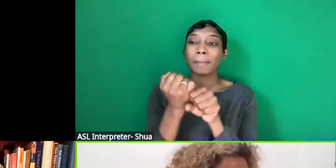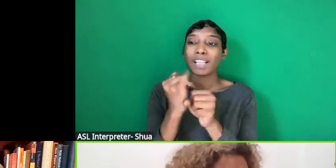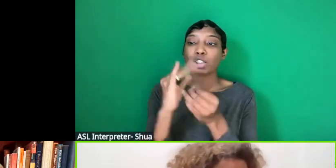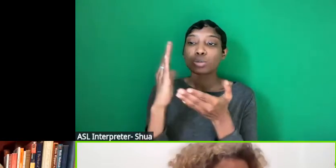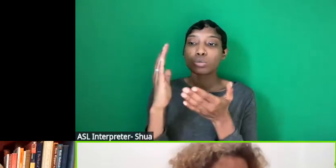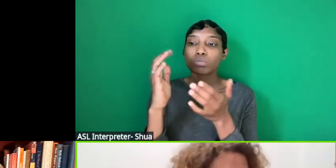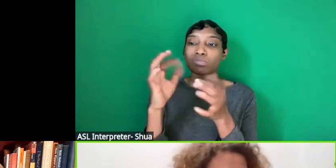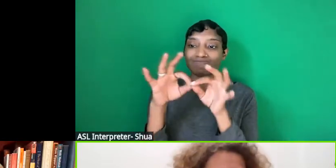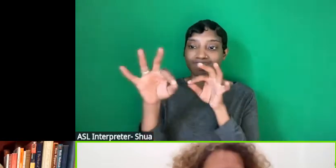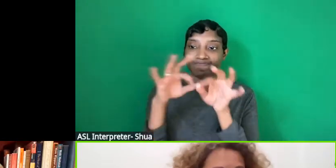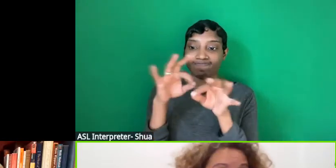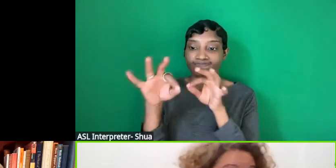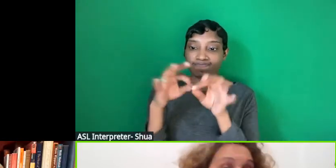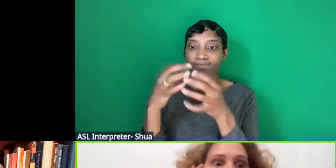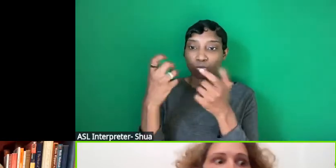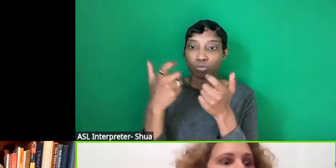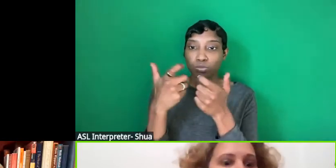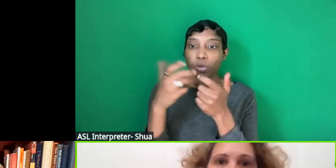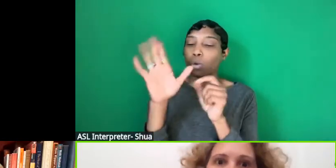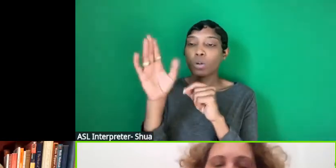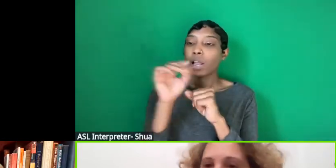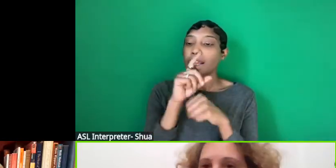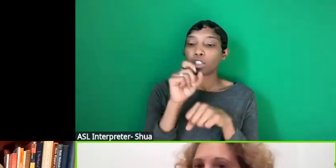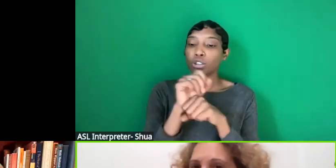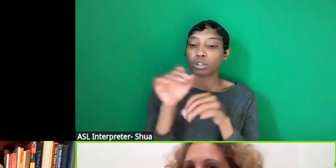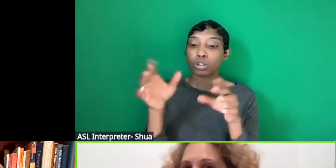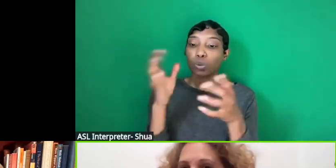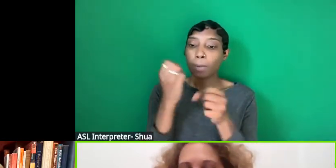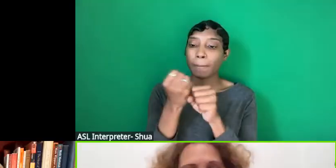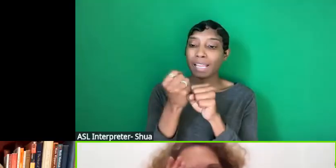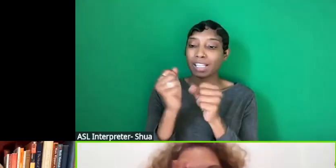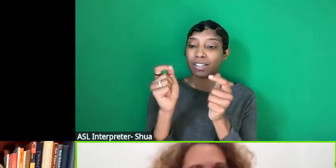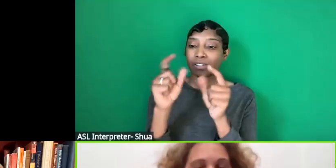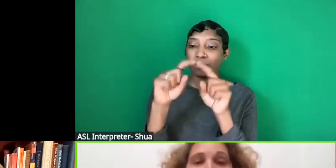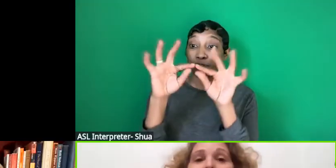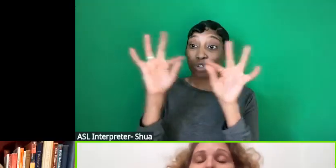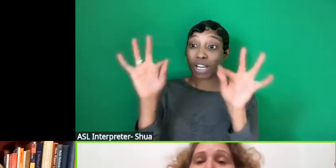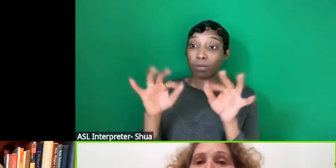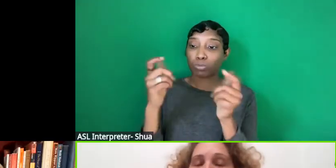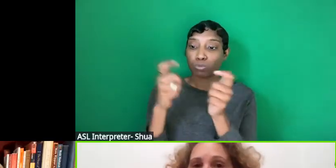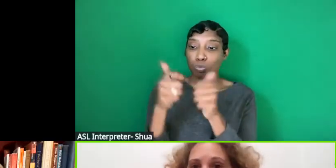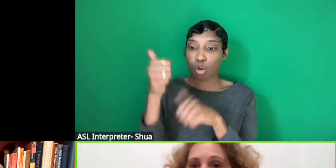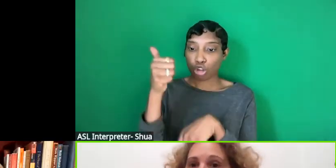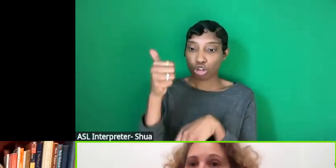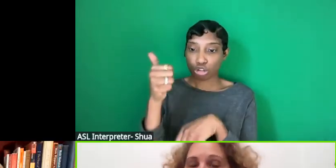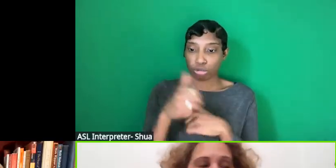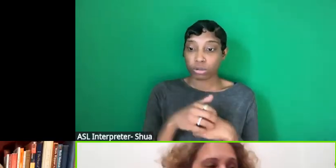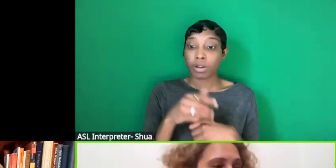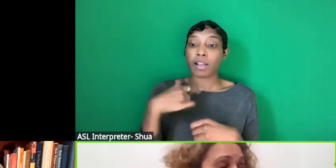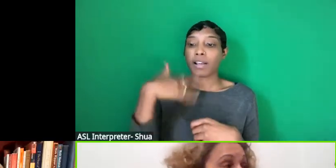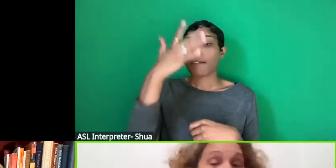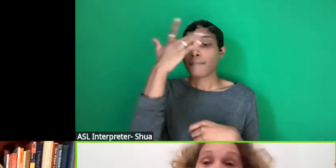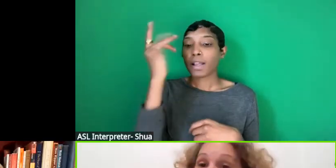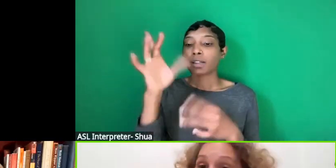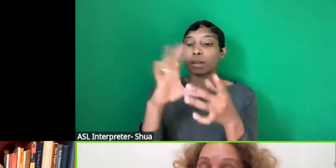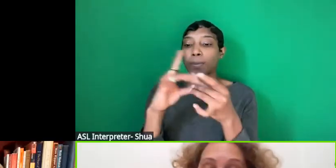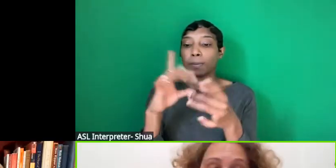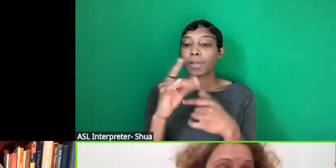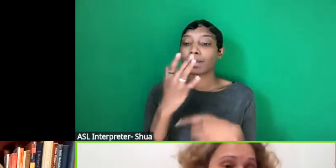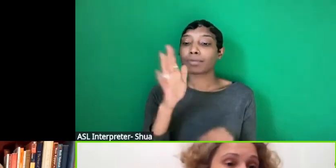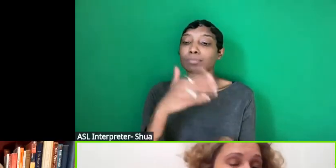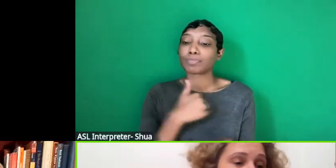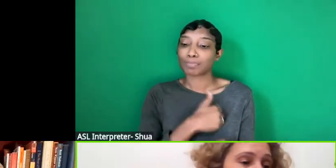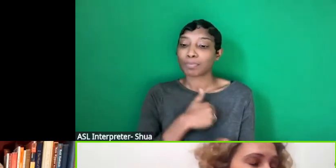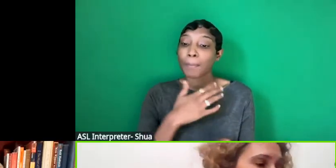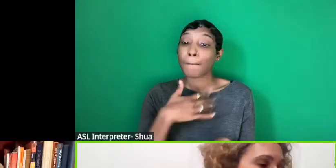paper towel ultimately is going to have to be in the frame. By the way, I forgot to mention, I said that my kids, oh, forgive me, said that my kids had shown me another way to do it. This is how